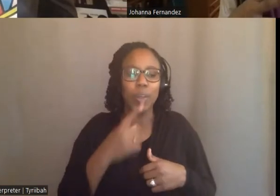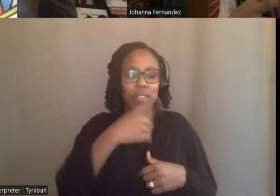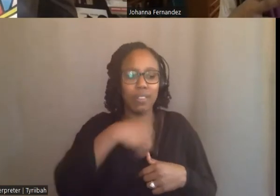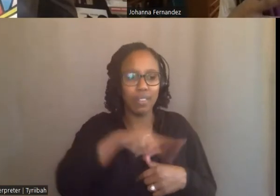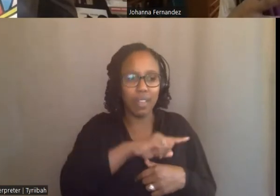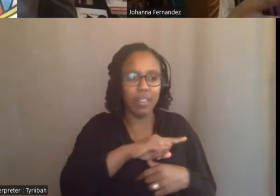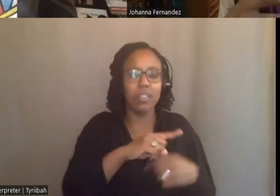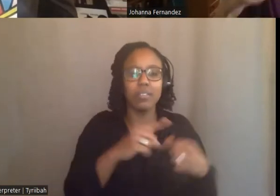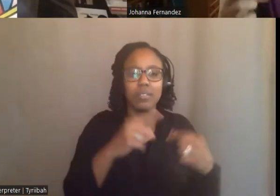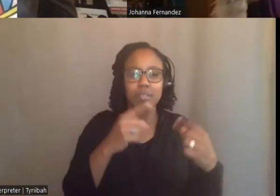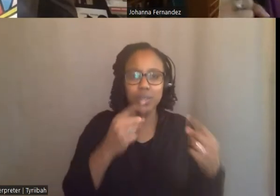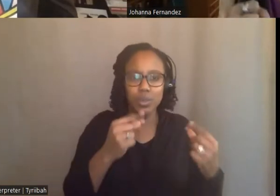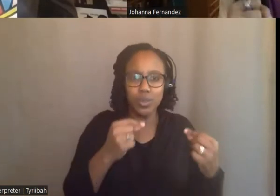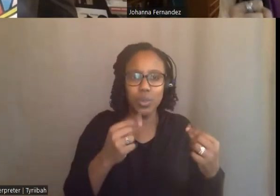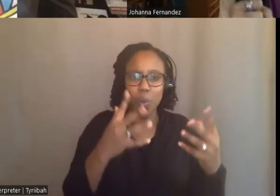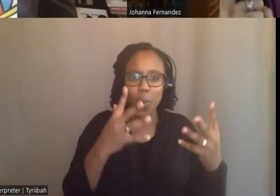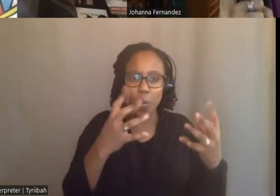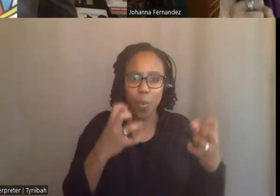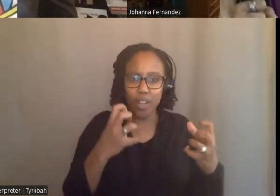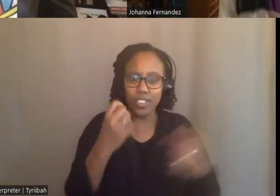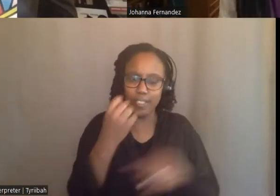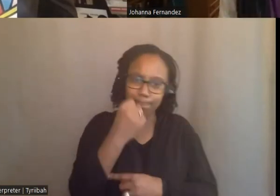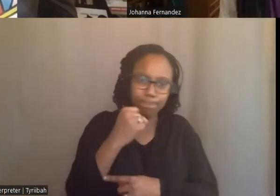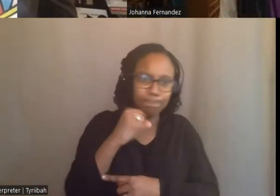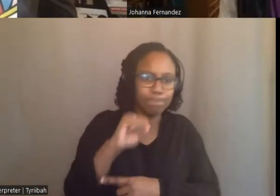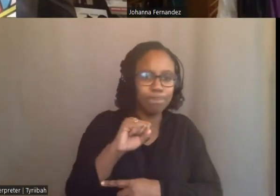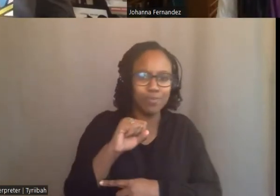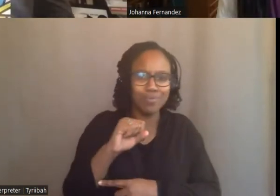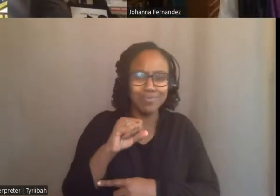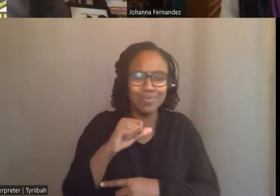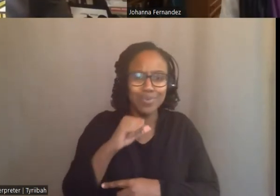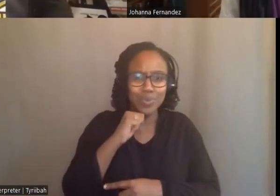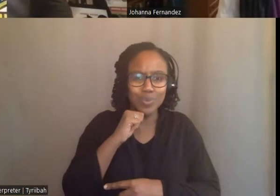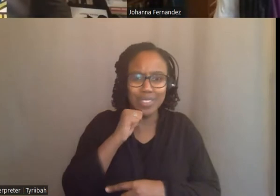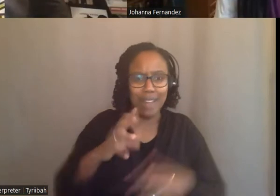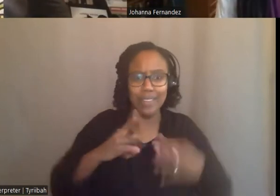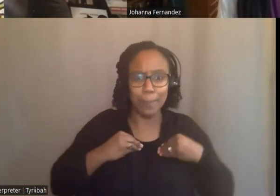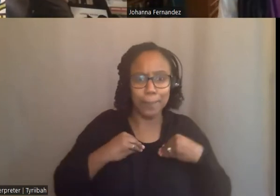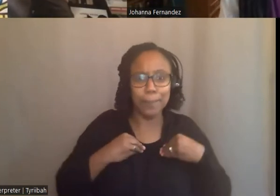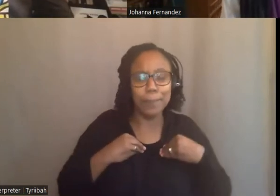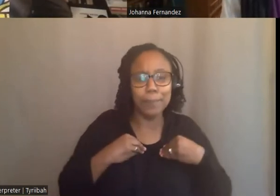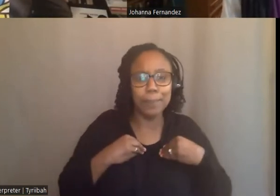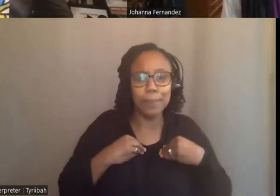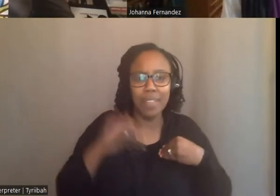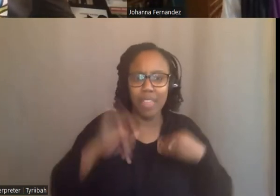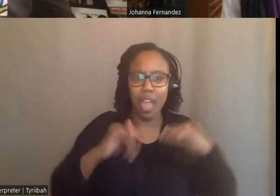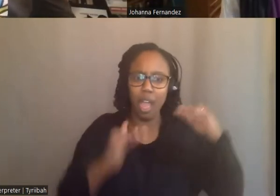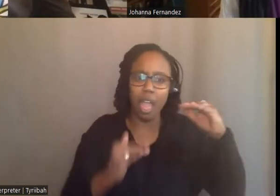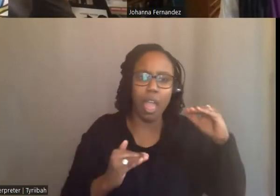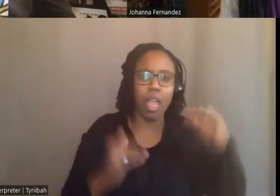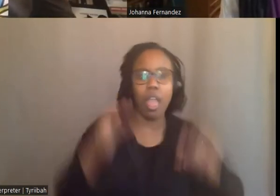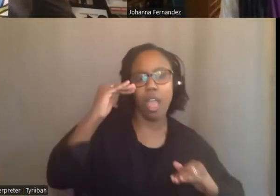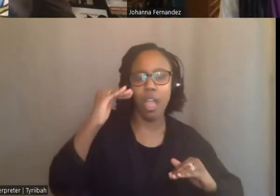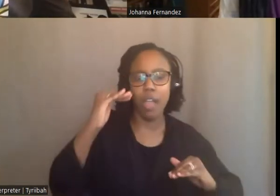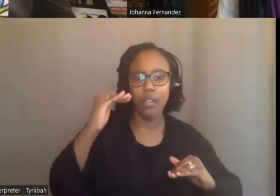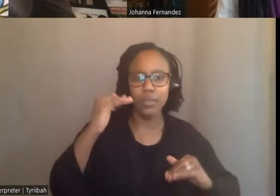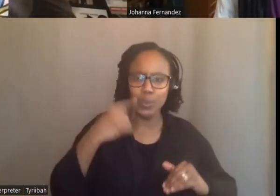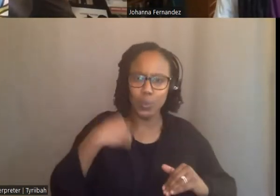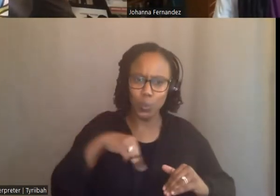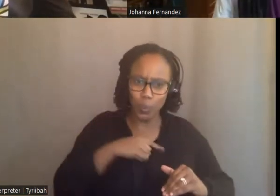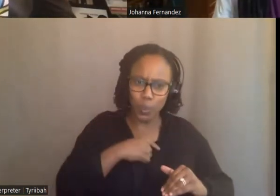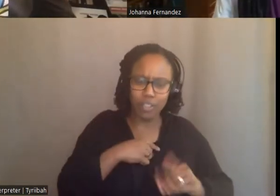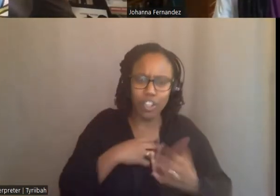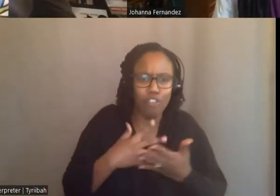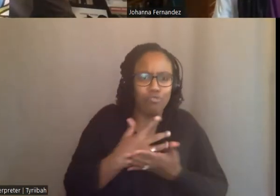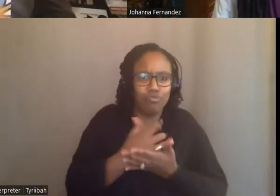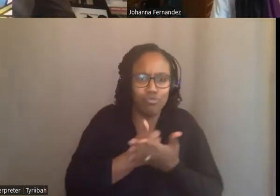say that we're not going to be pushed around, that we belong in this society, and we're going to